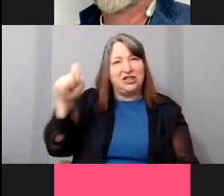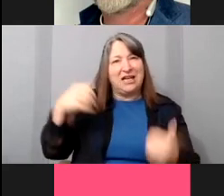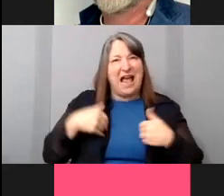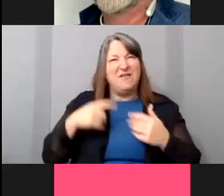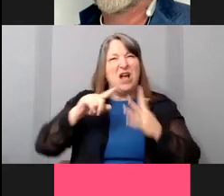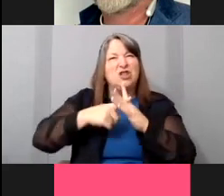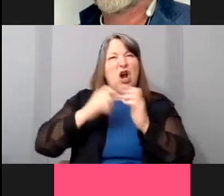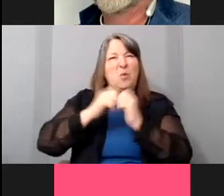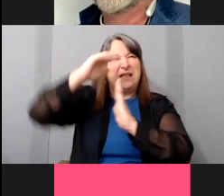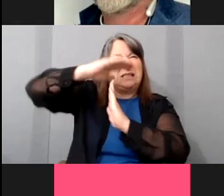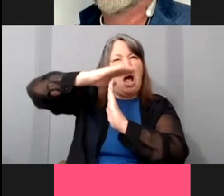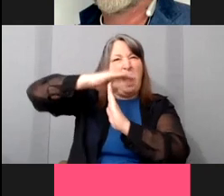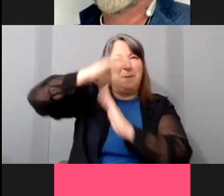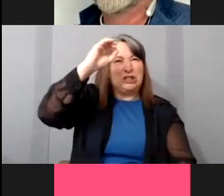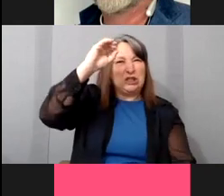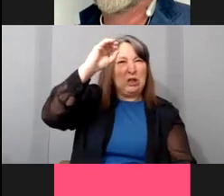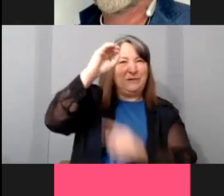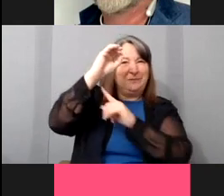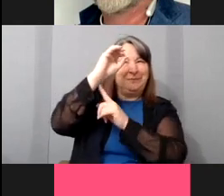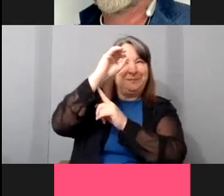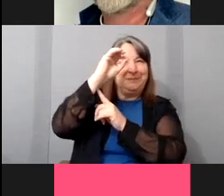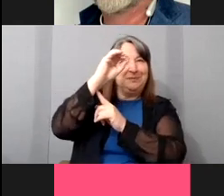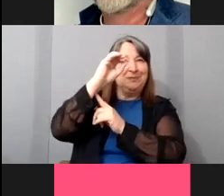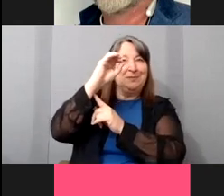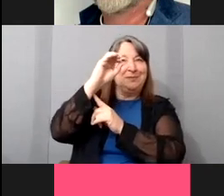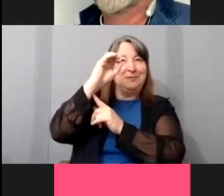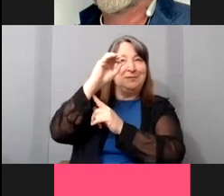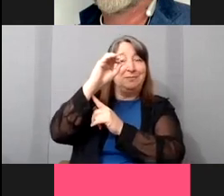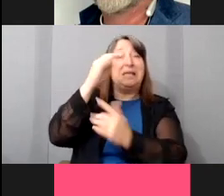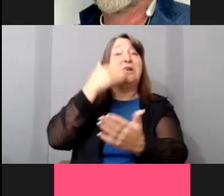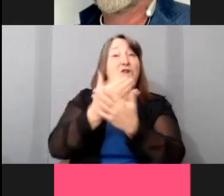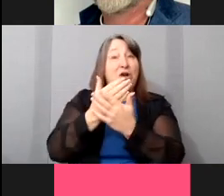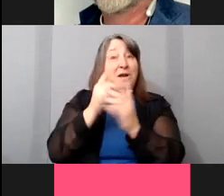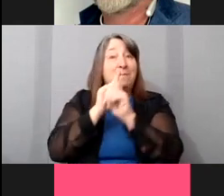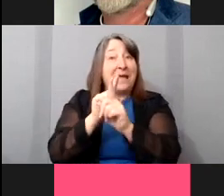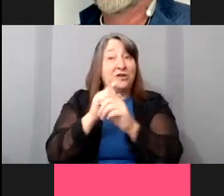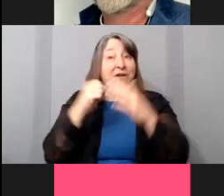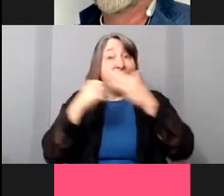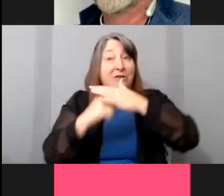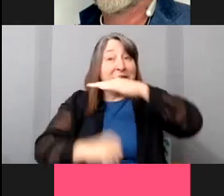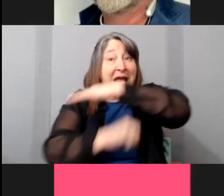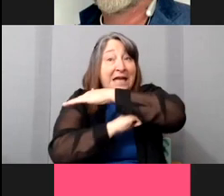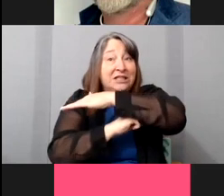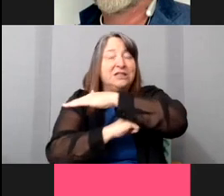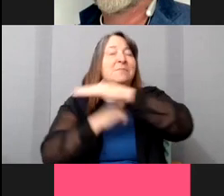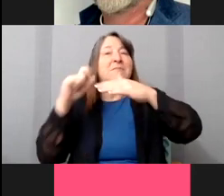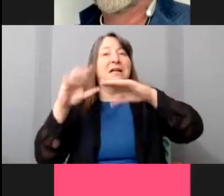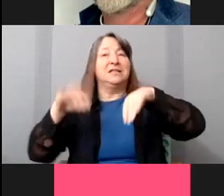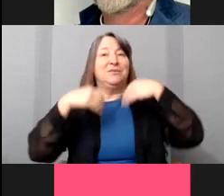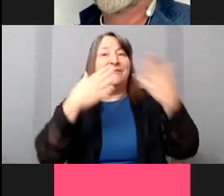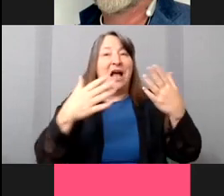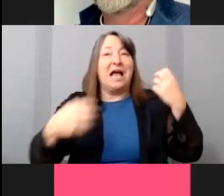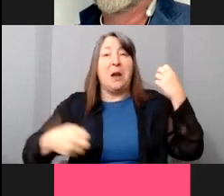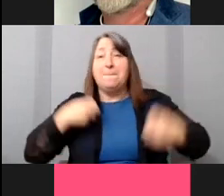top. I think the basis of being a good mentor, the foundation, is really providing emotional support,